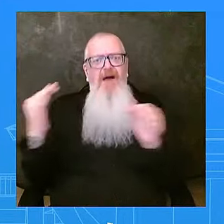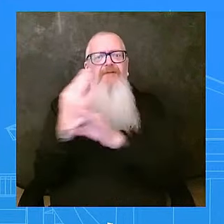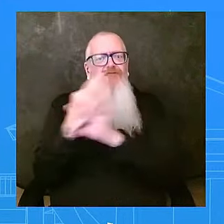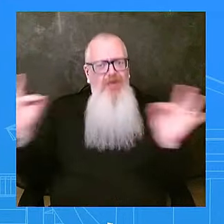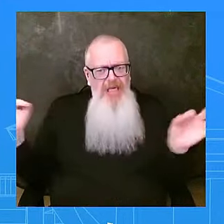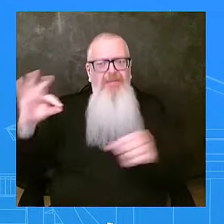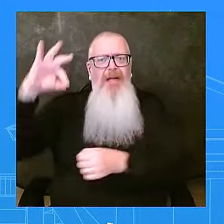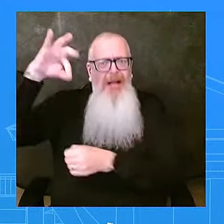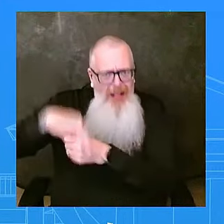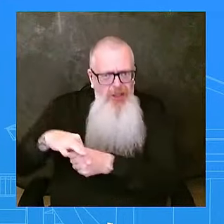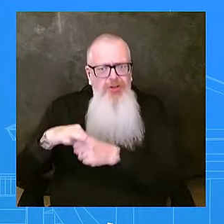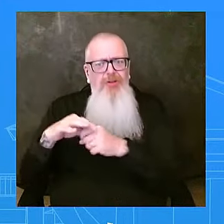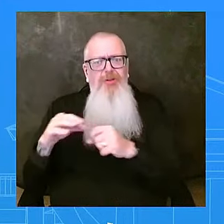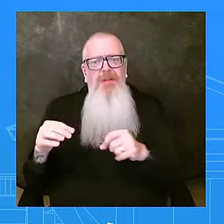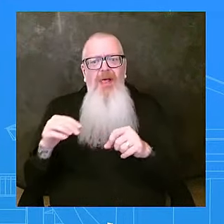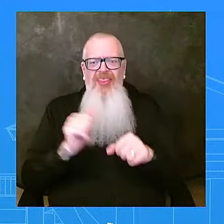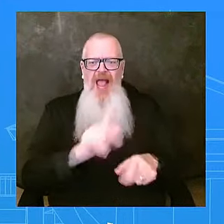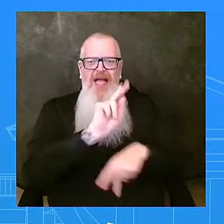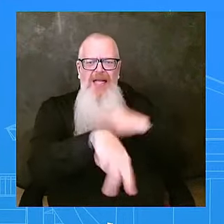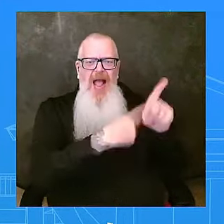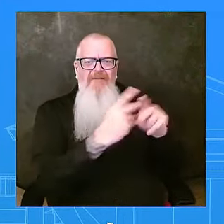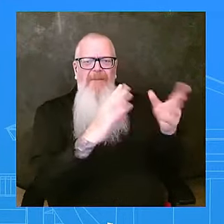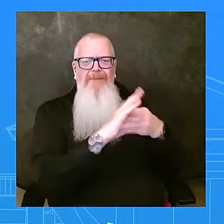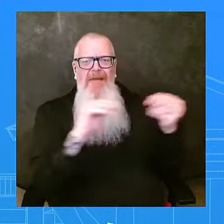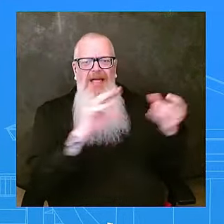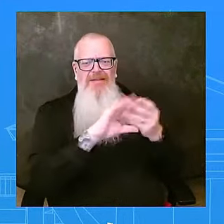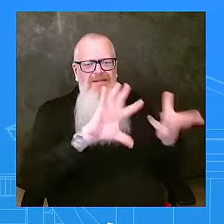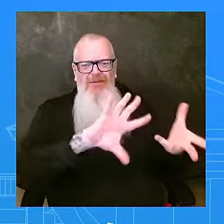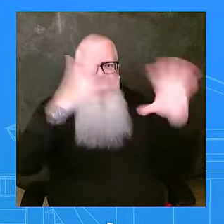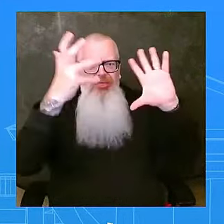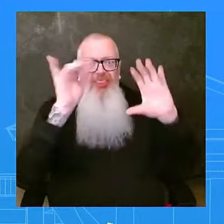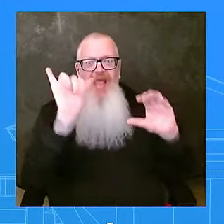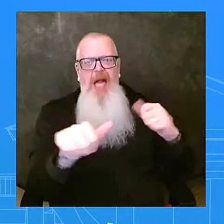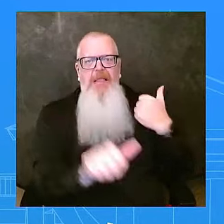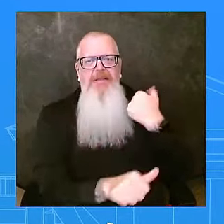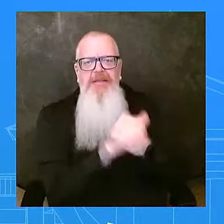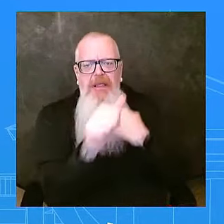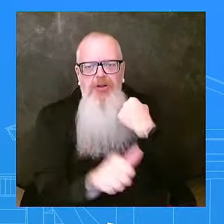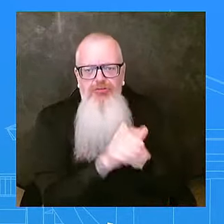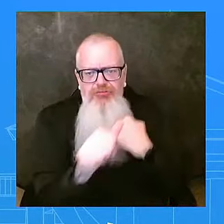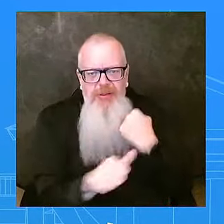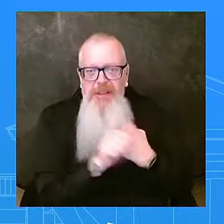is dangerous and unacceptable, and that is not what this president believes.